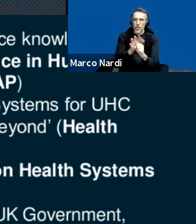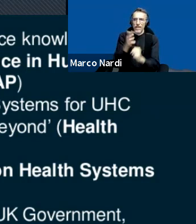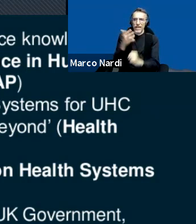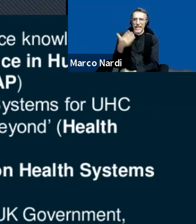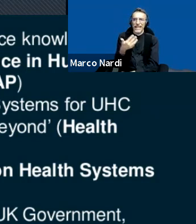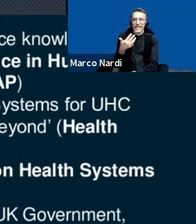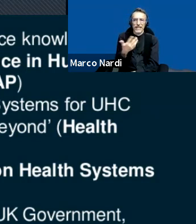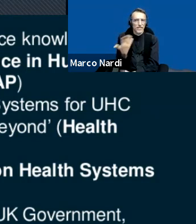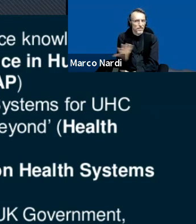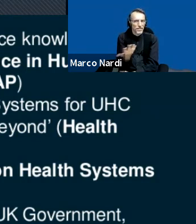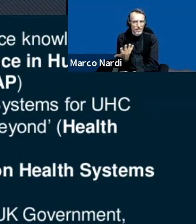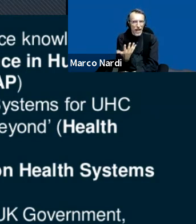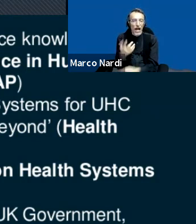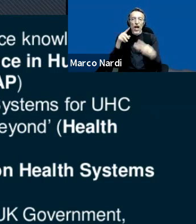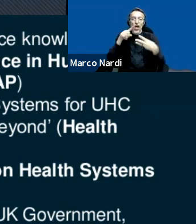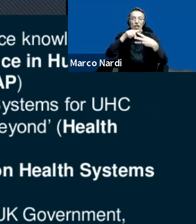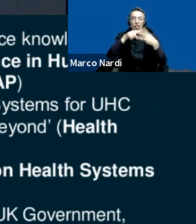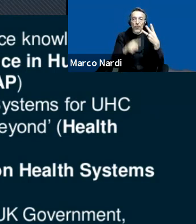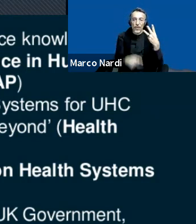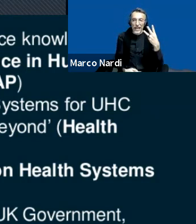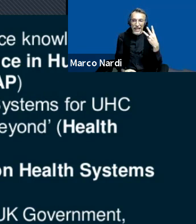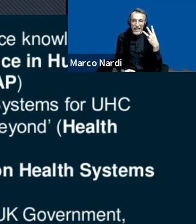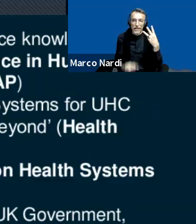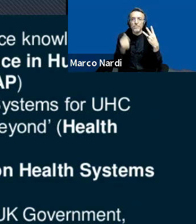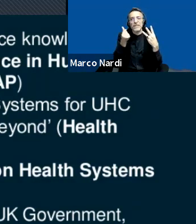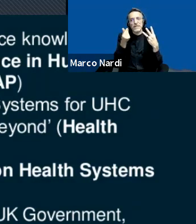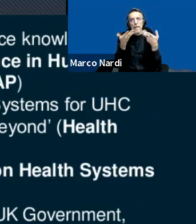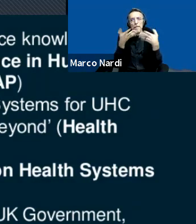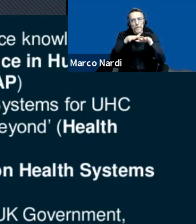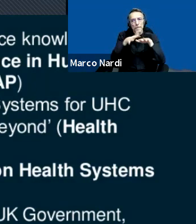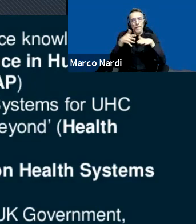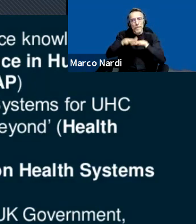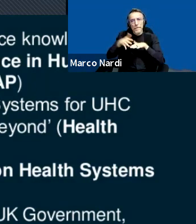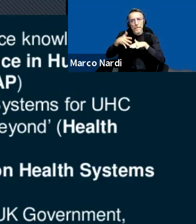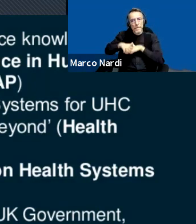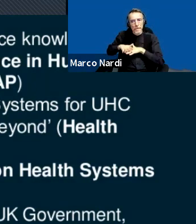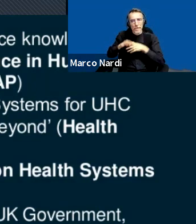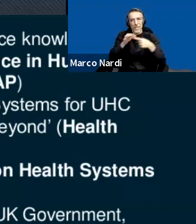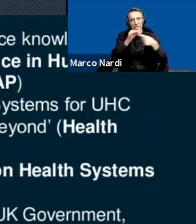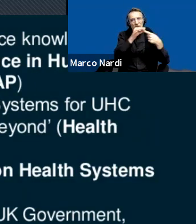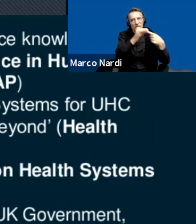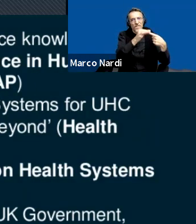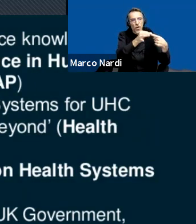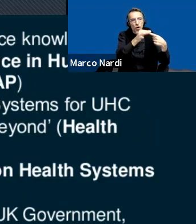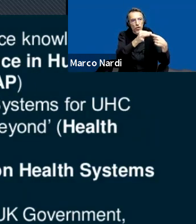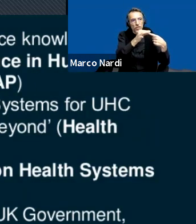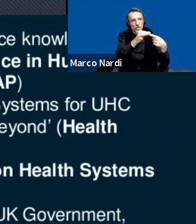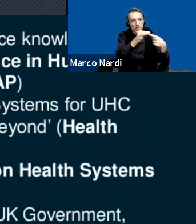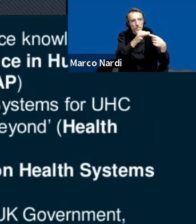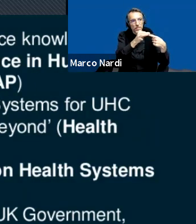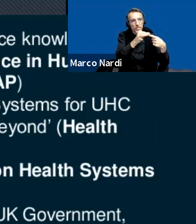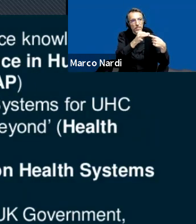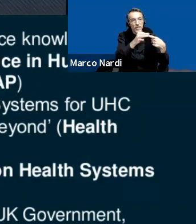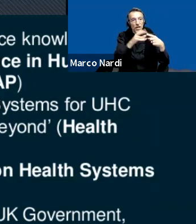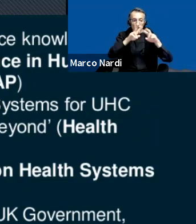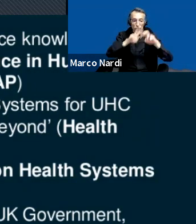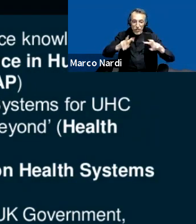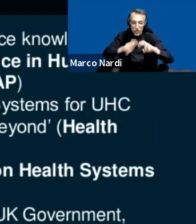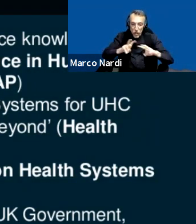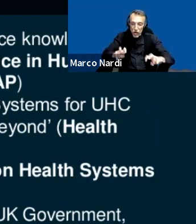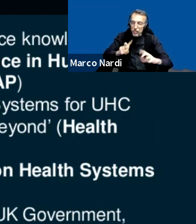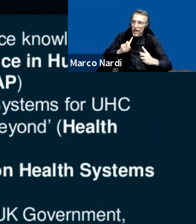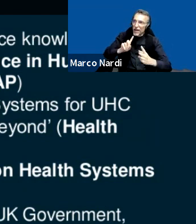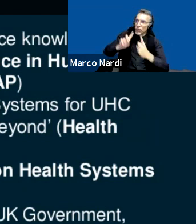three main ways, which do overlap somewhat. So the first is to conduct responsive research and knowledge